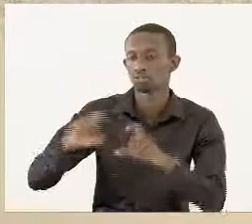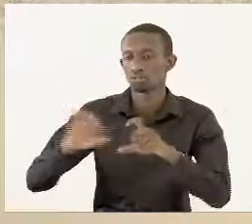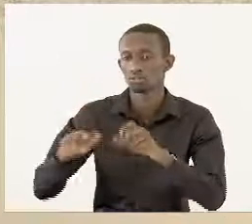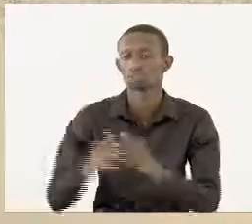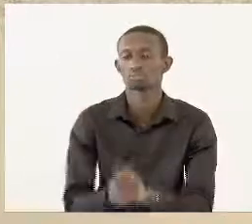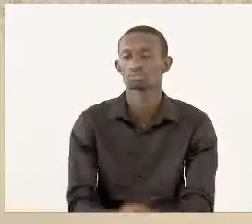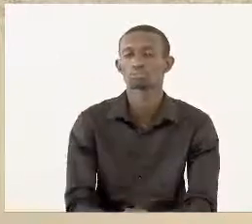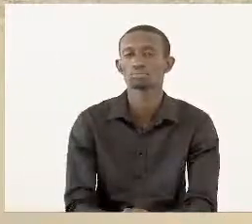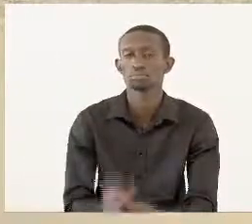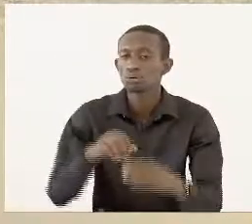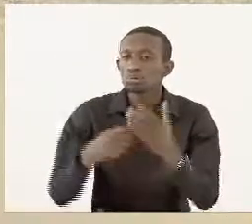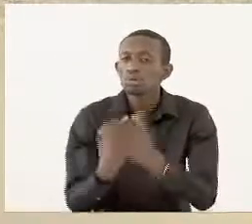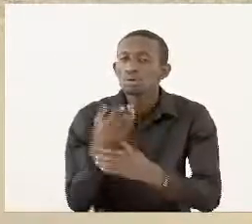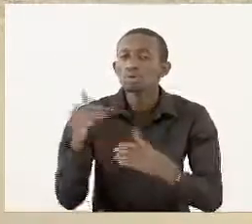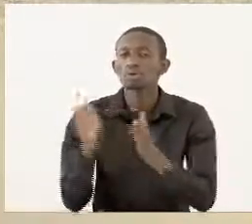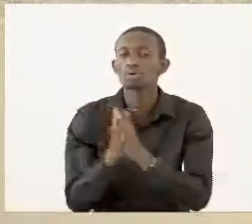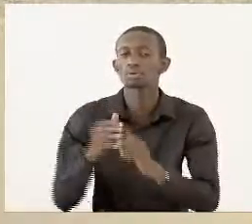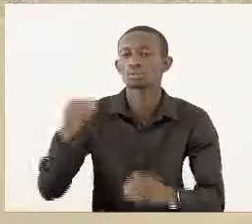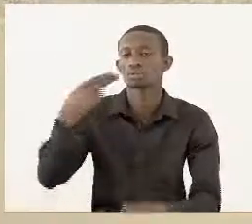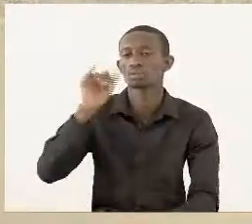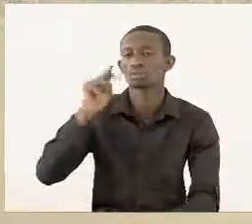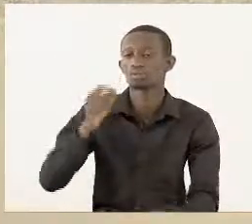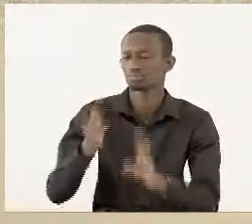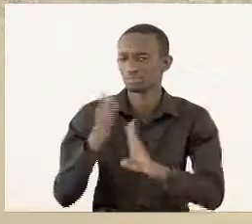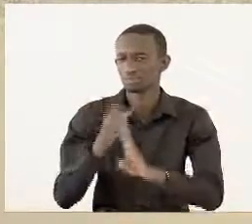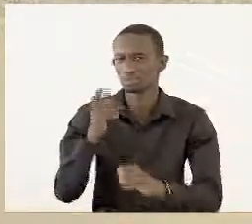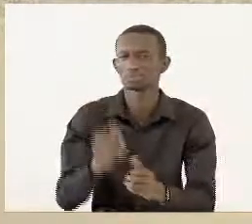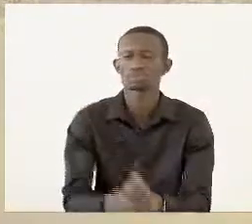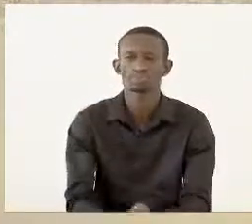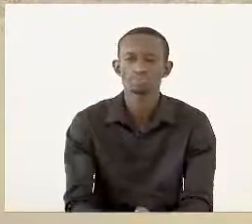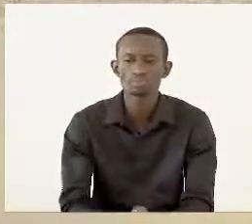it is produced with hydrogen gas. Complete it.